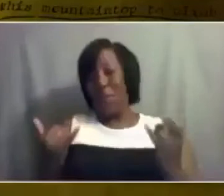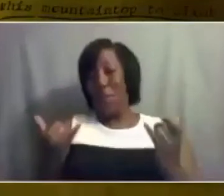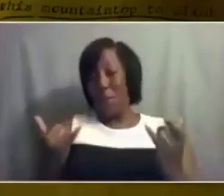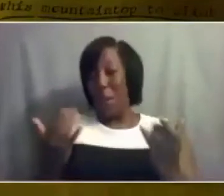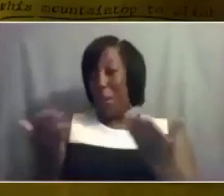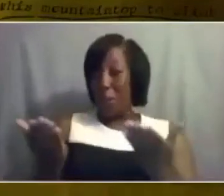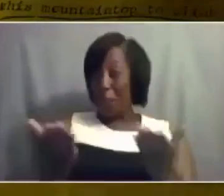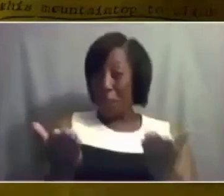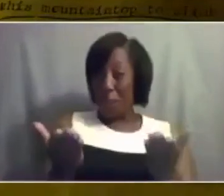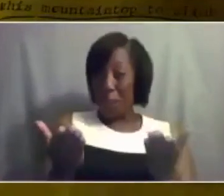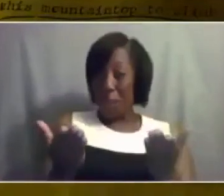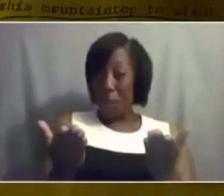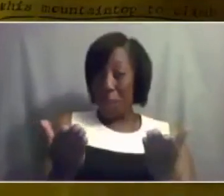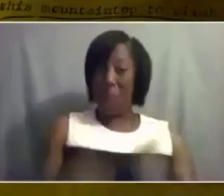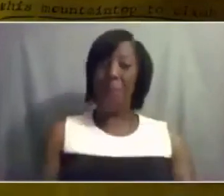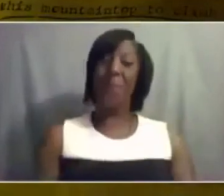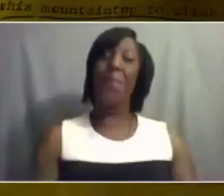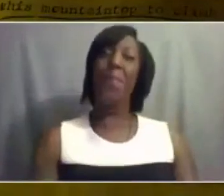closing.